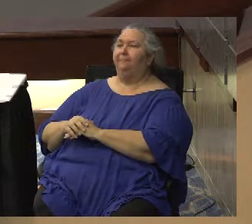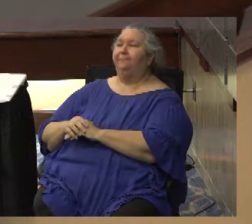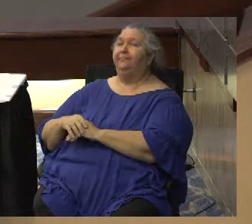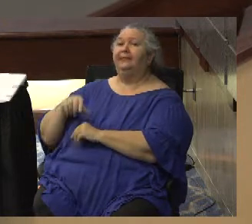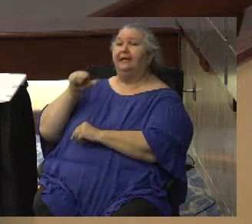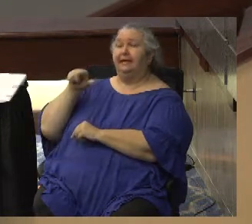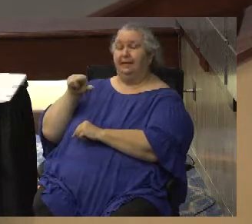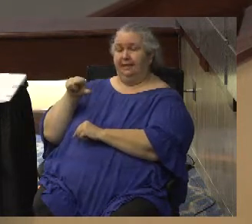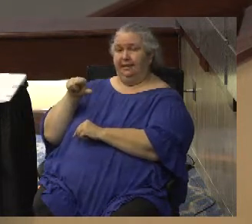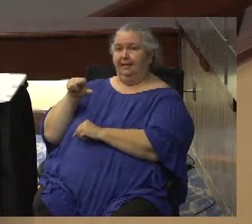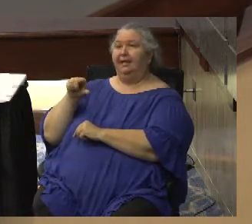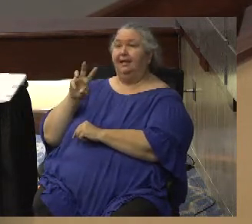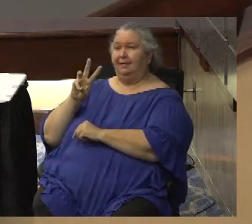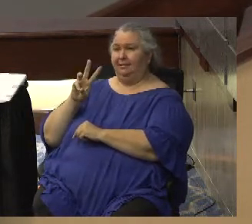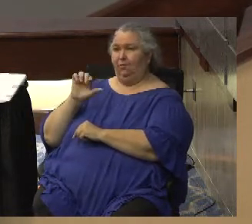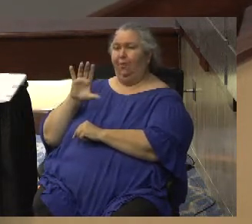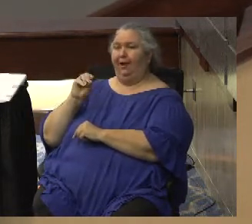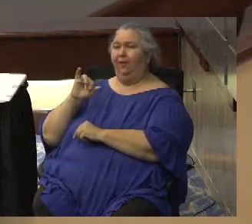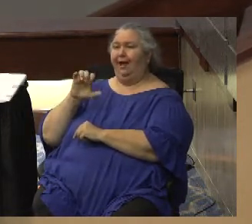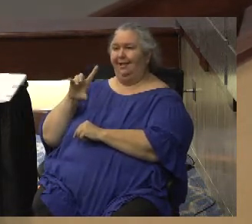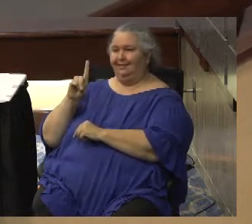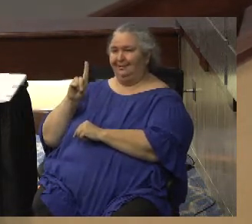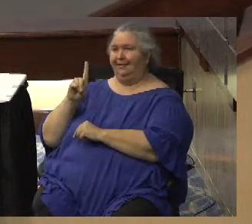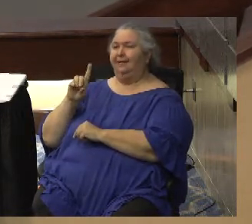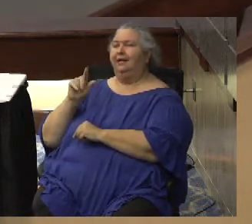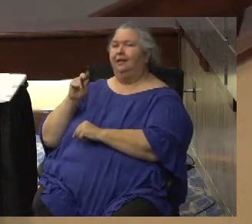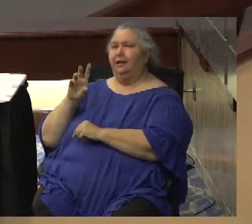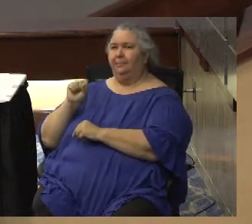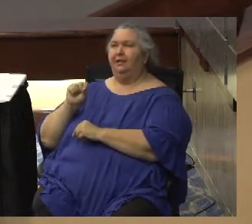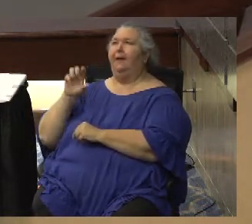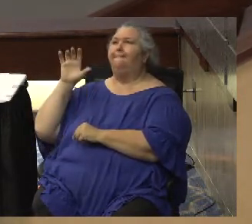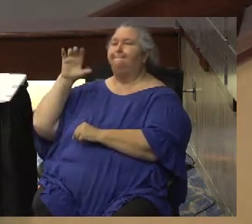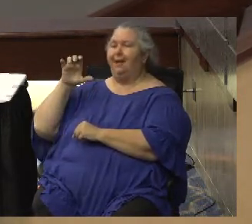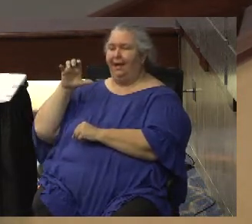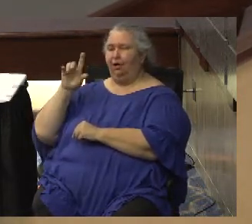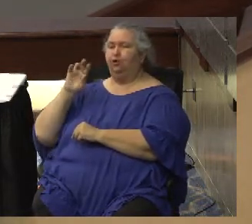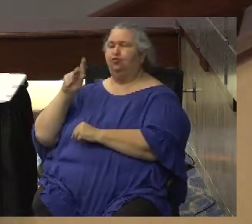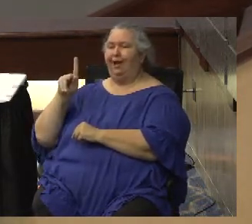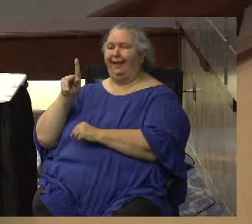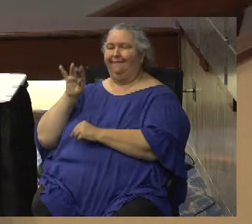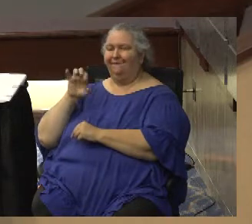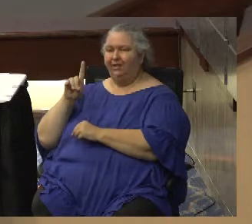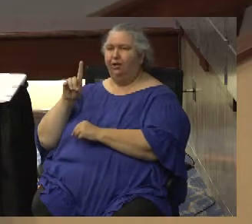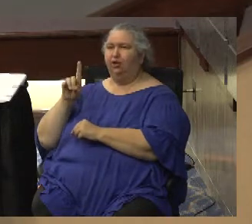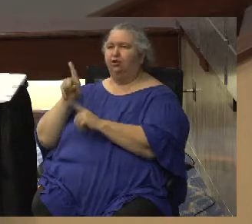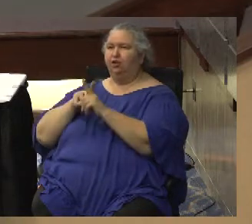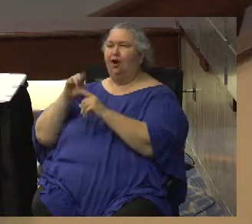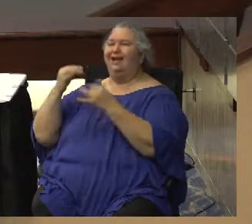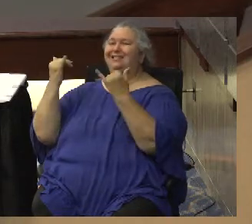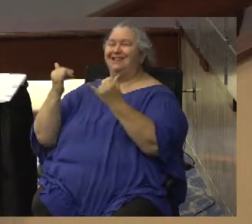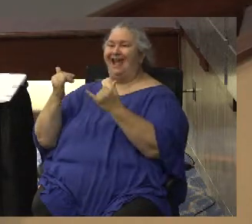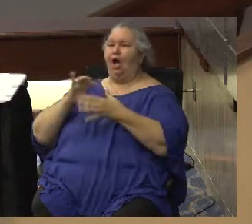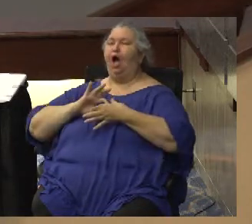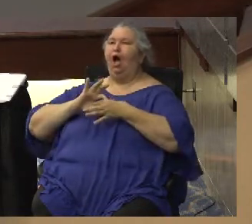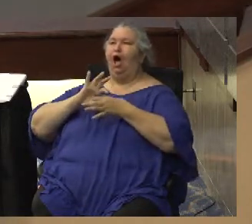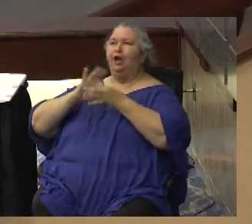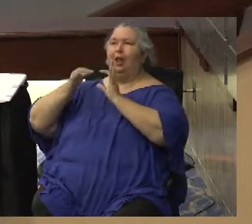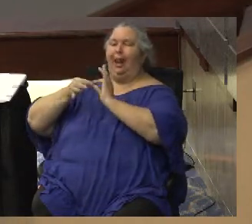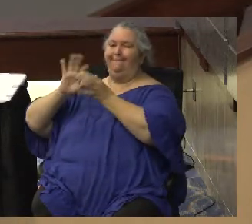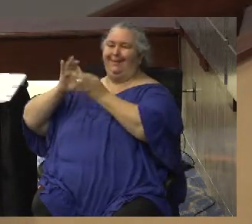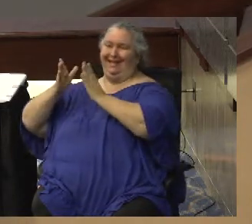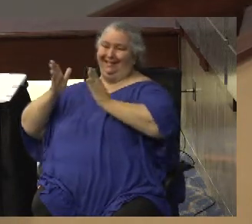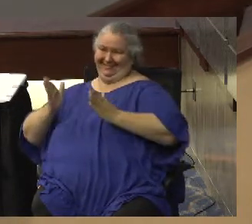Mr. London is a Waco ISD alumnus, a Baylor track and field star, and now an Olympian. Yeah.